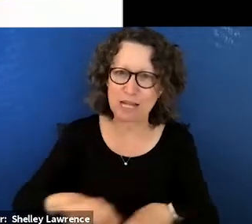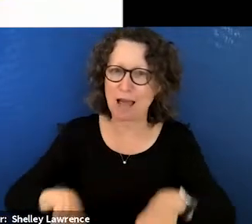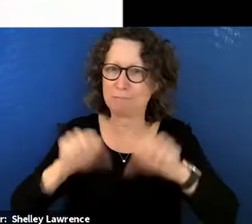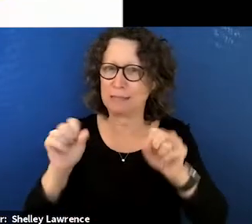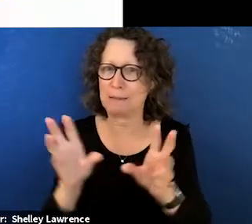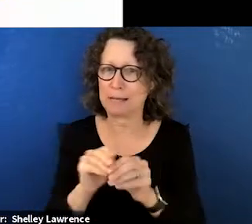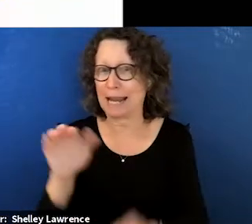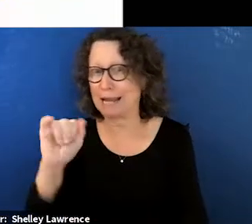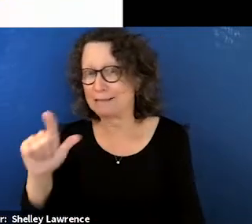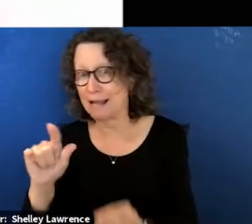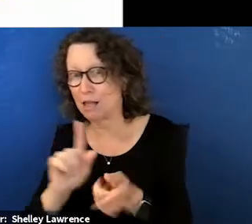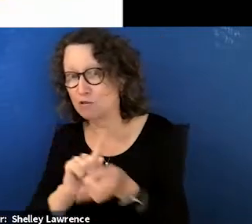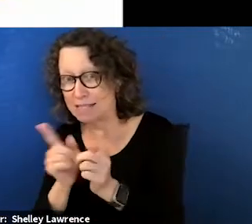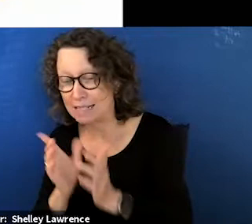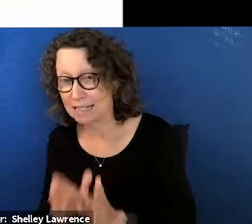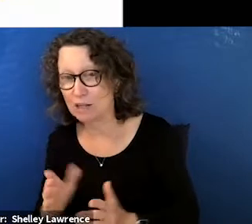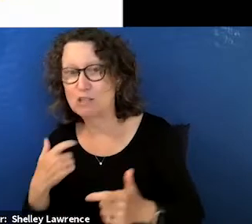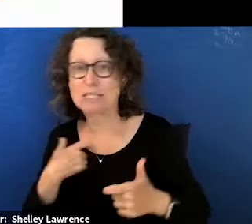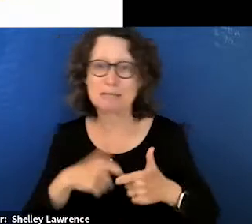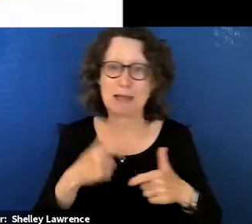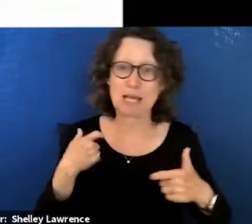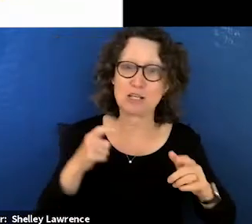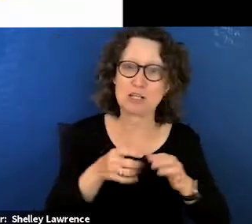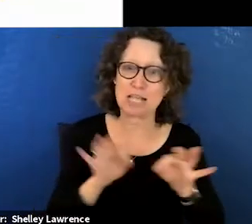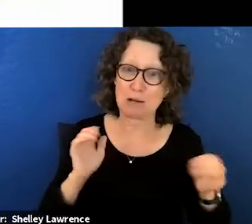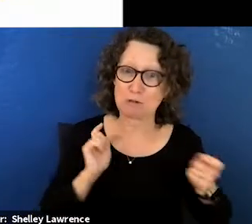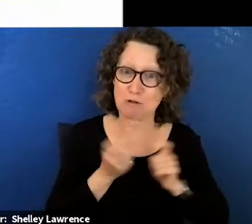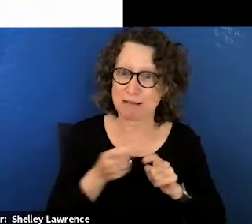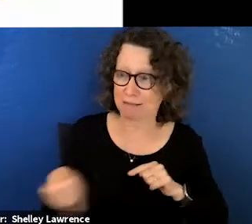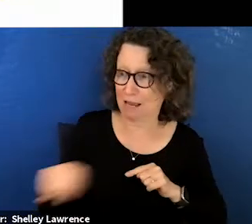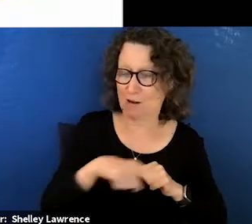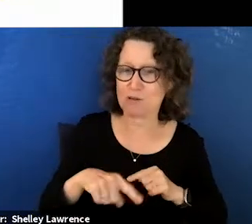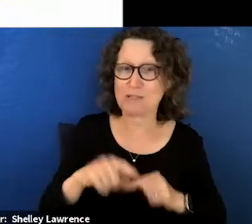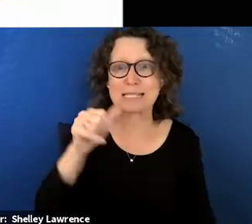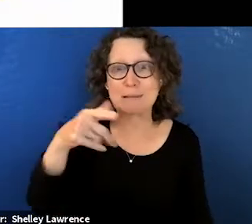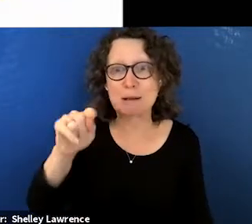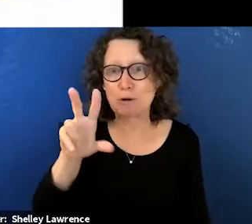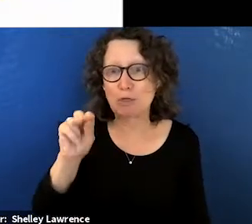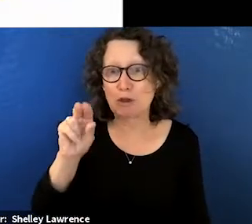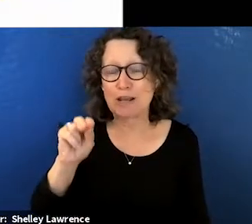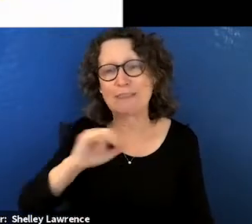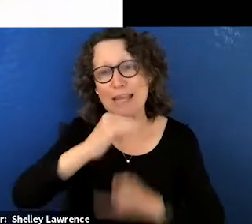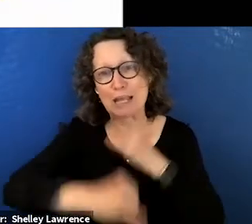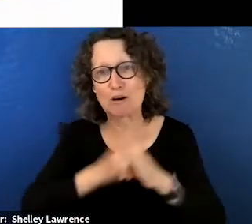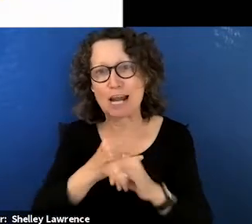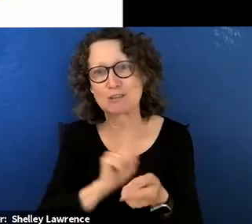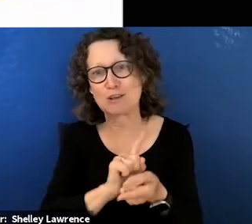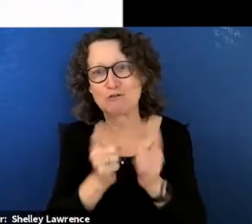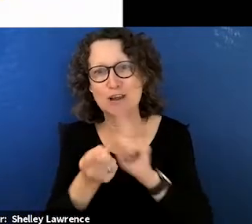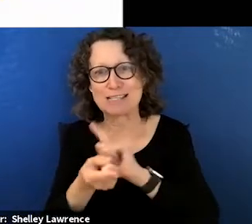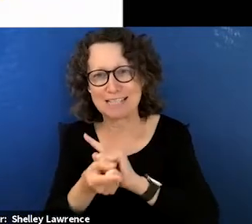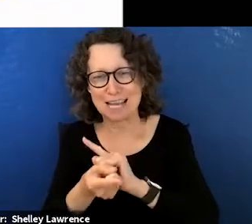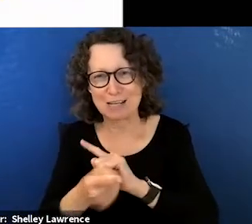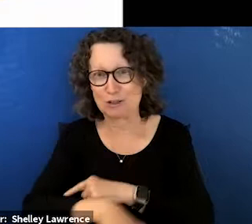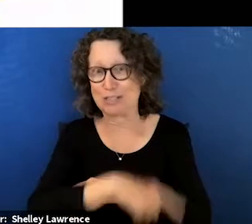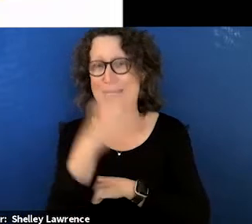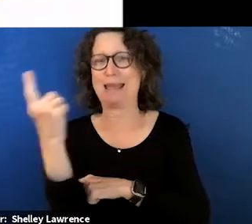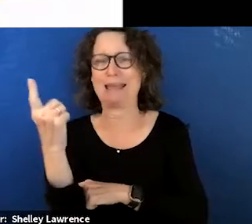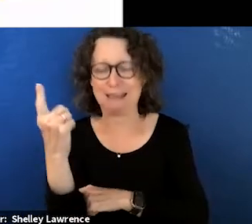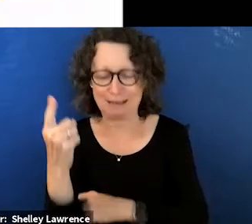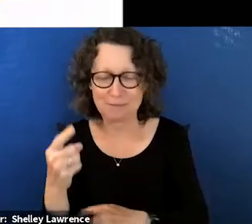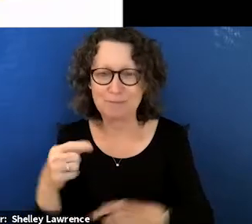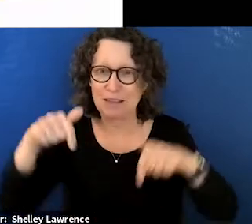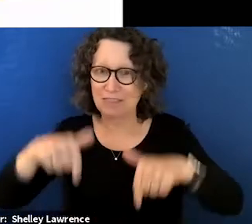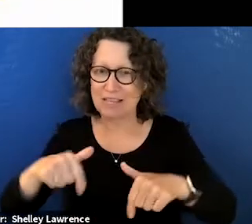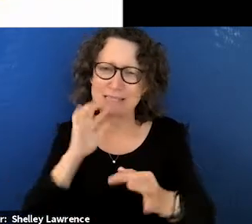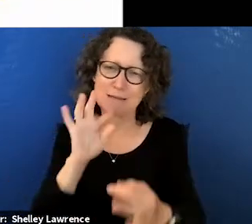our ASL translators, our Spanish language translators. September 30th is International Translator Day. This is